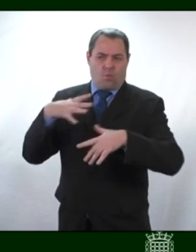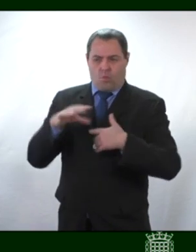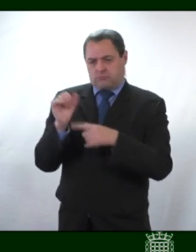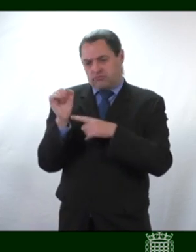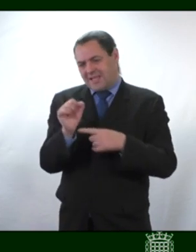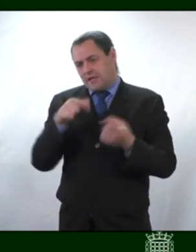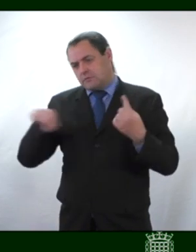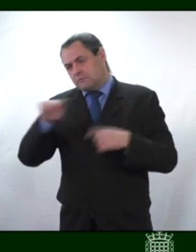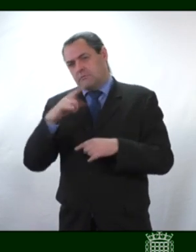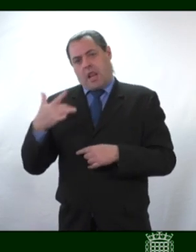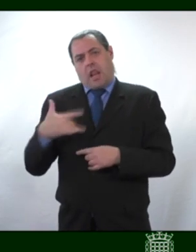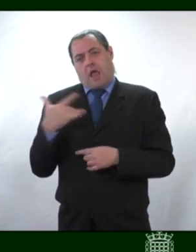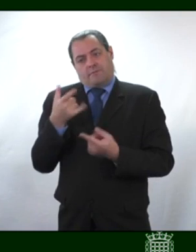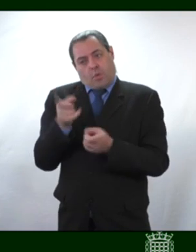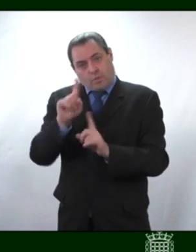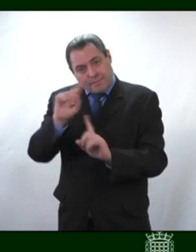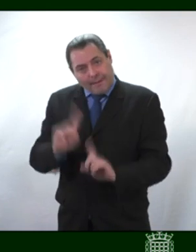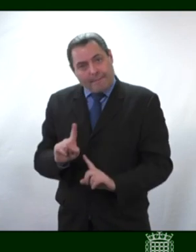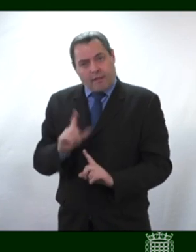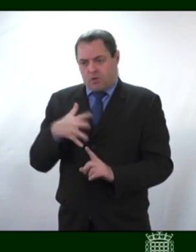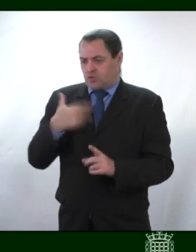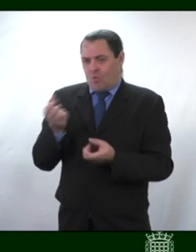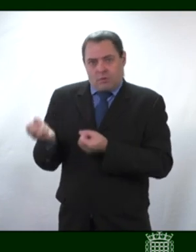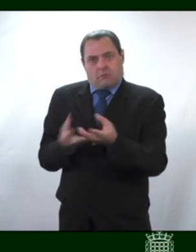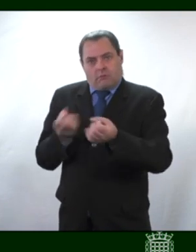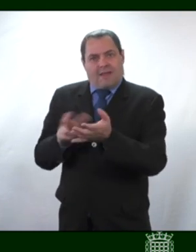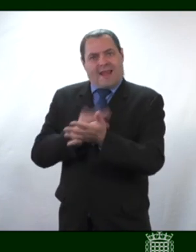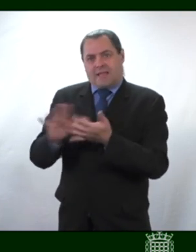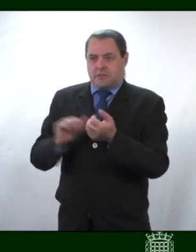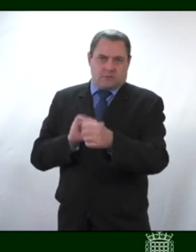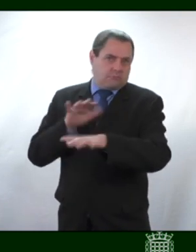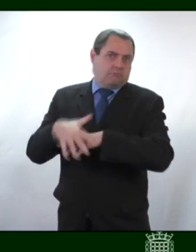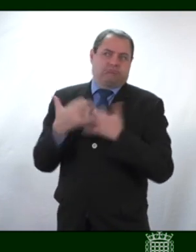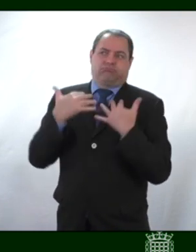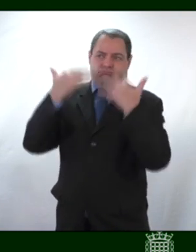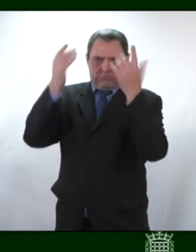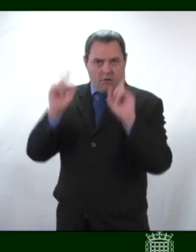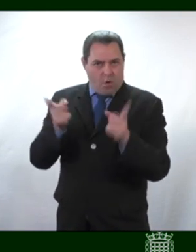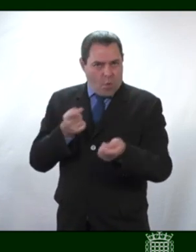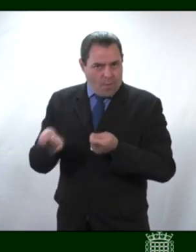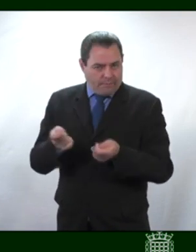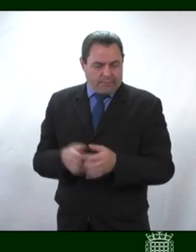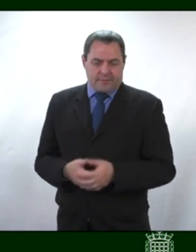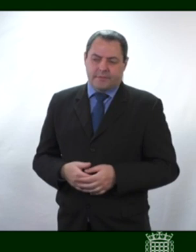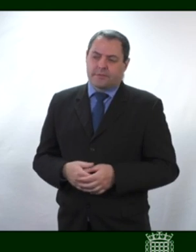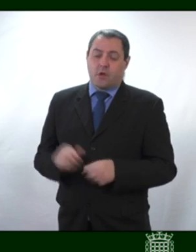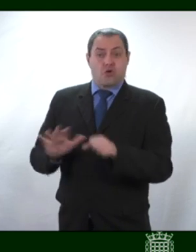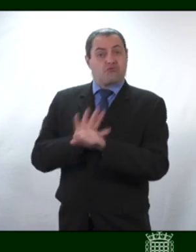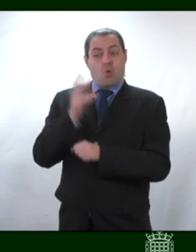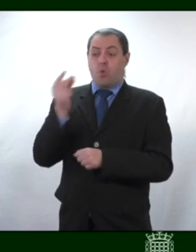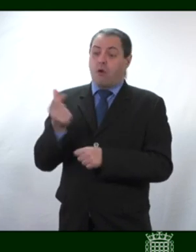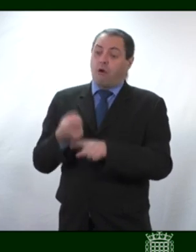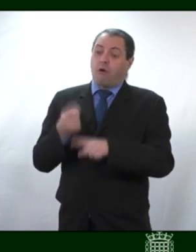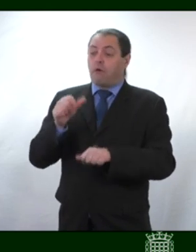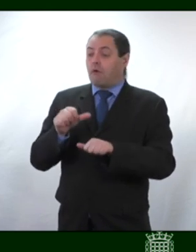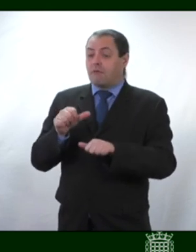the NHS. Mr. Speaker, coronavirus is not a short-term problem that can easily be fixed. It requires